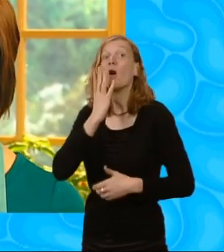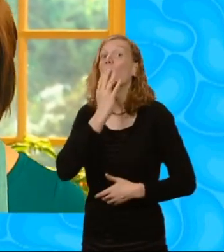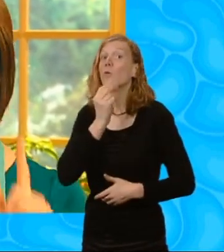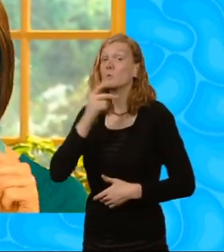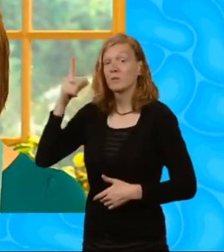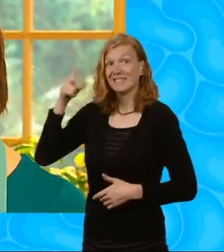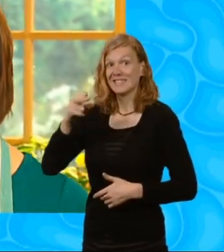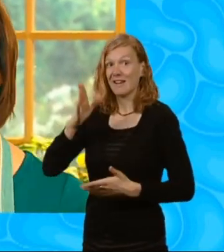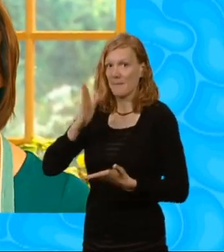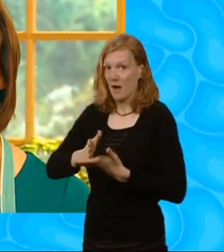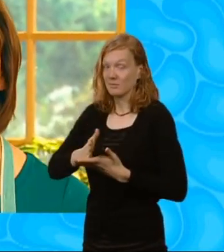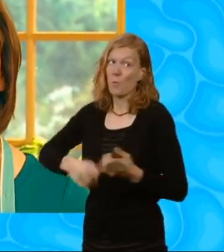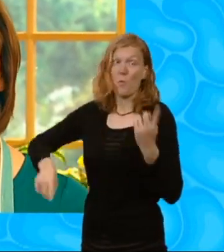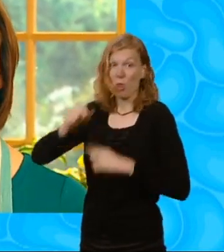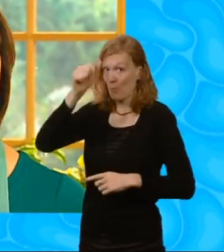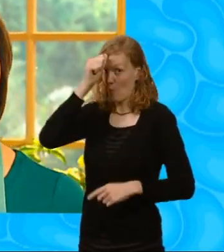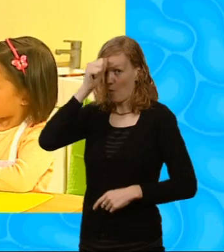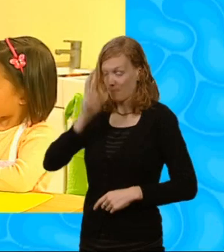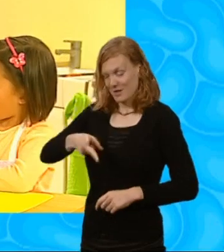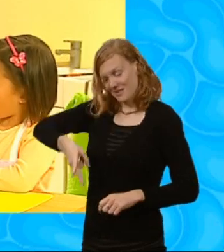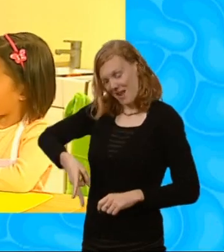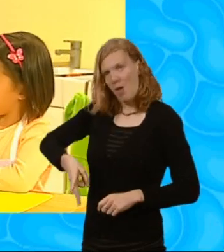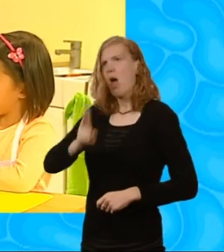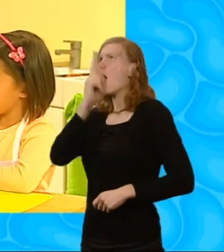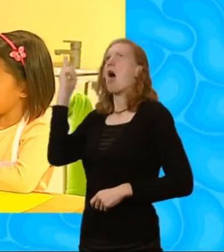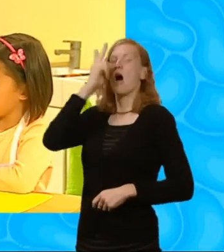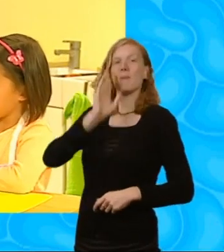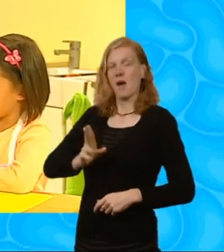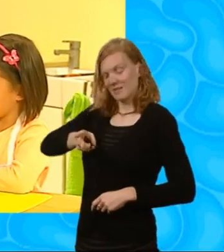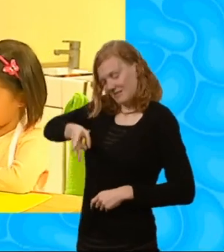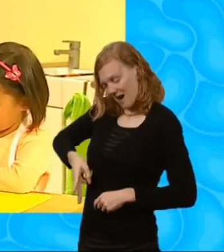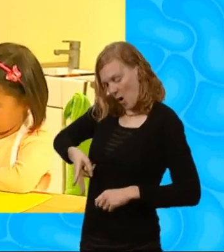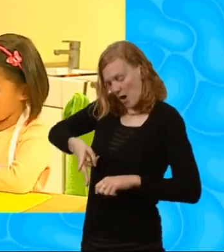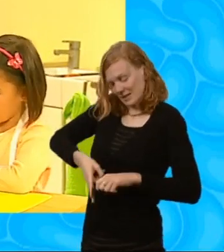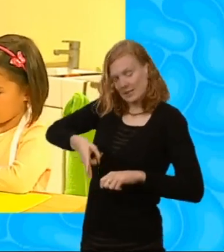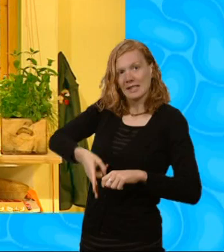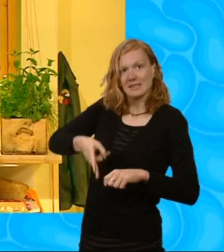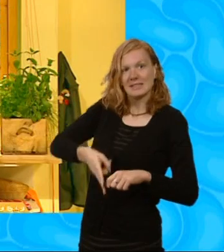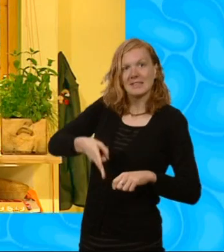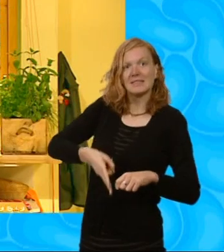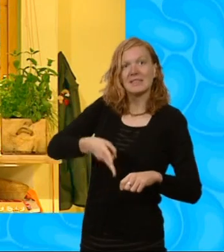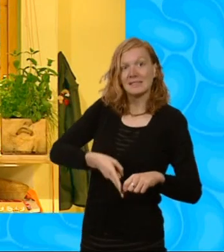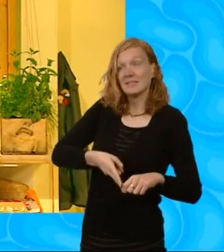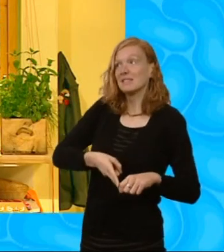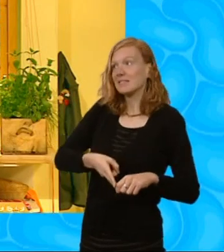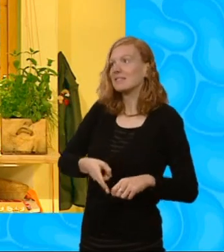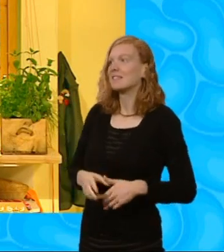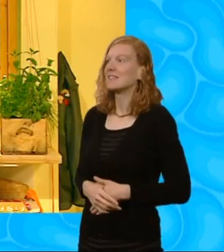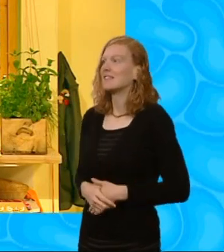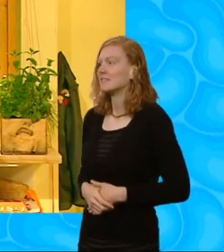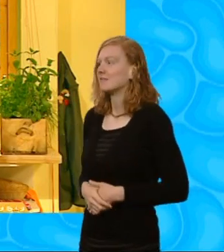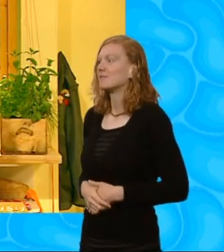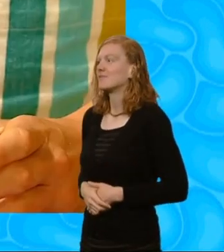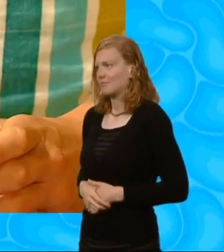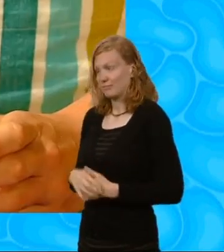knows that it's always best to point them at your Toes. At your toes, that's right. We're going to make our tomatoes